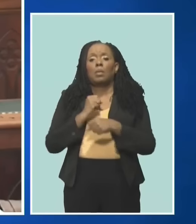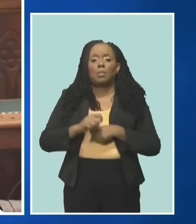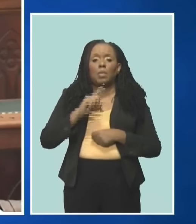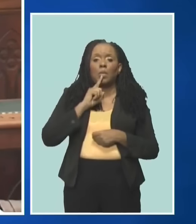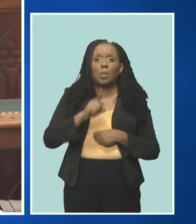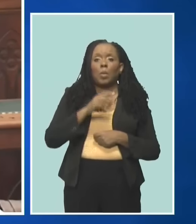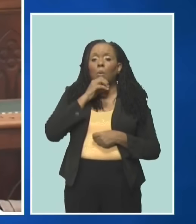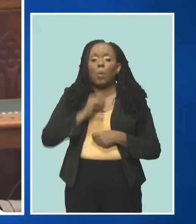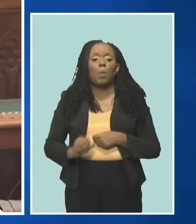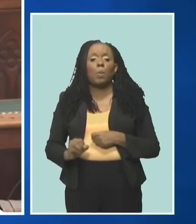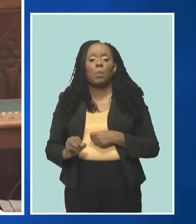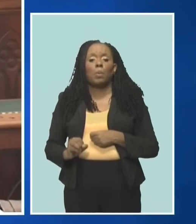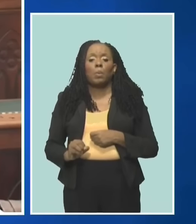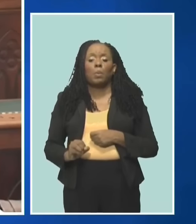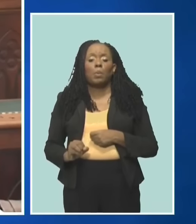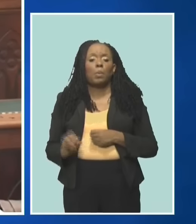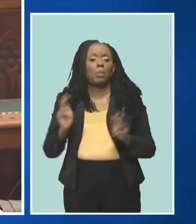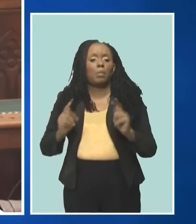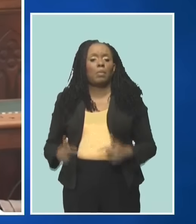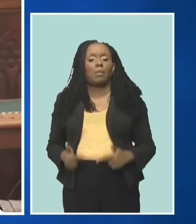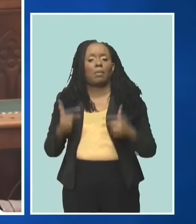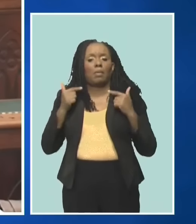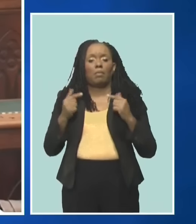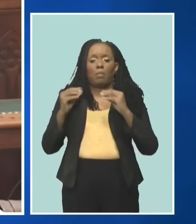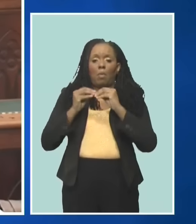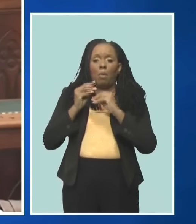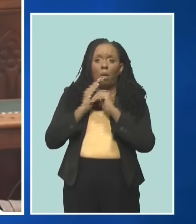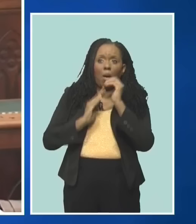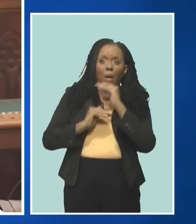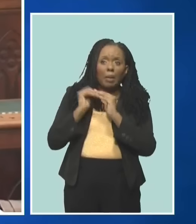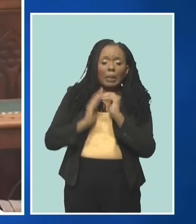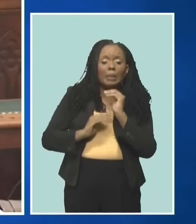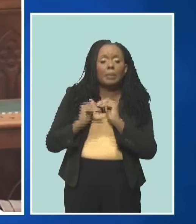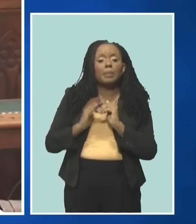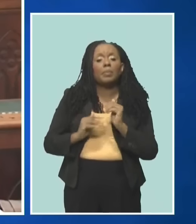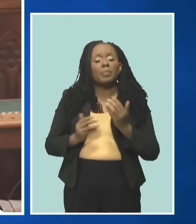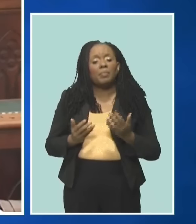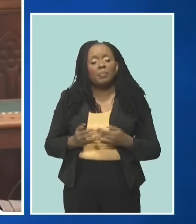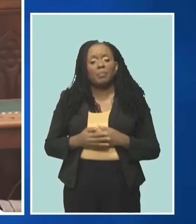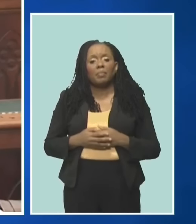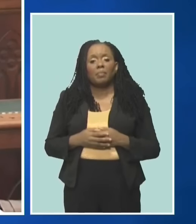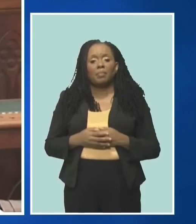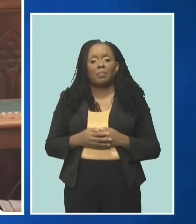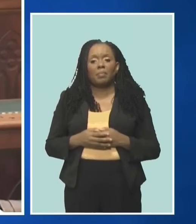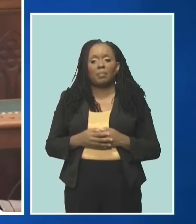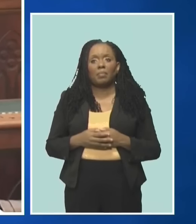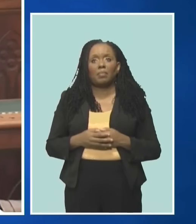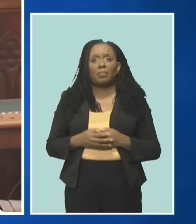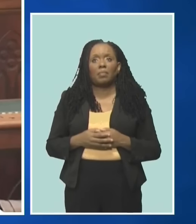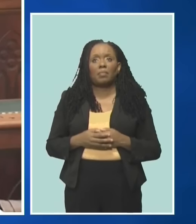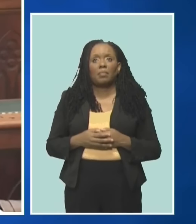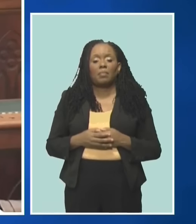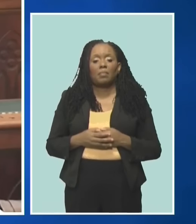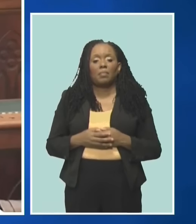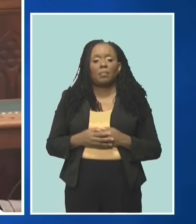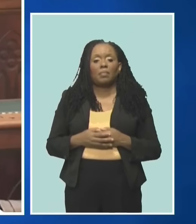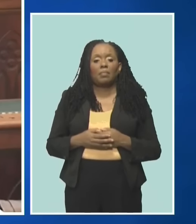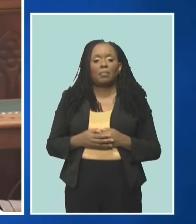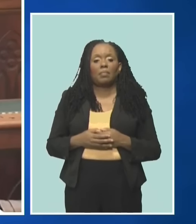elderly life is comfortable. I suppose I will they may accept my application to BART